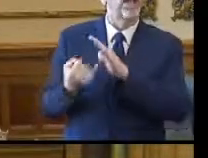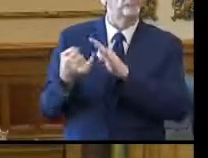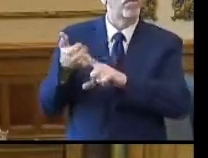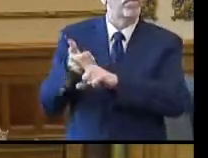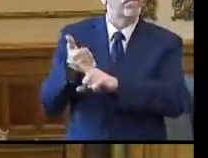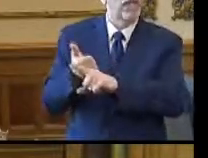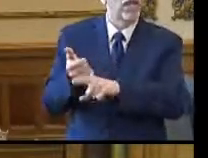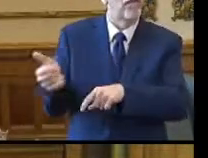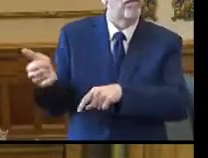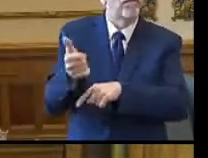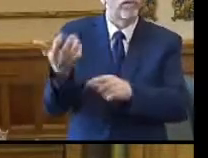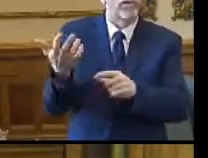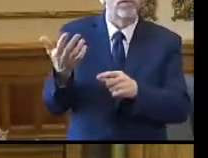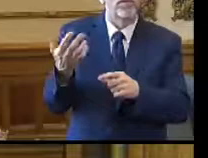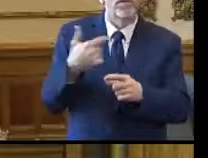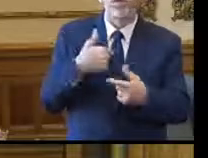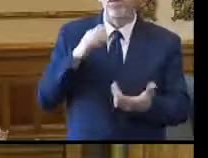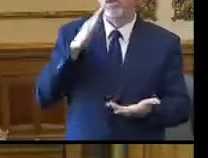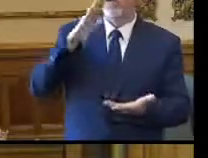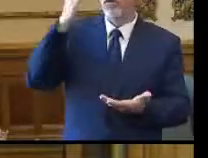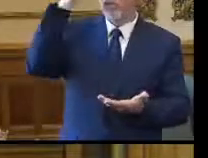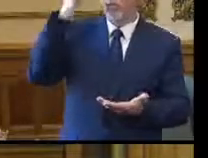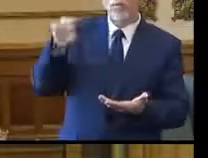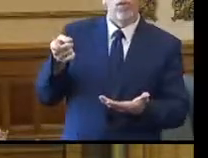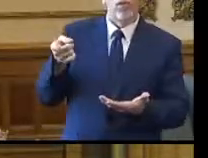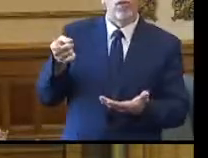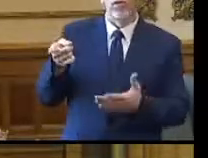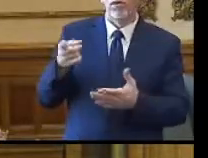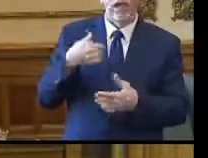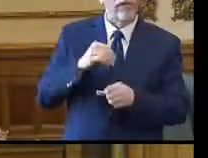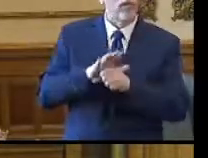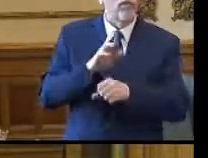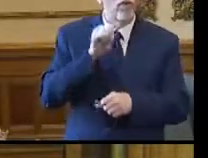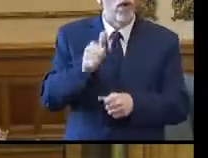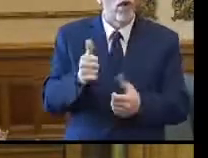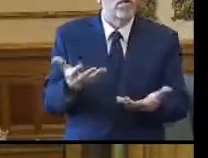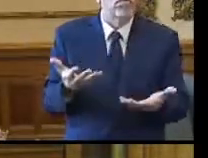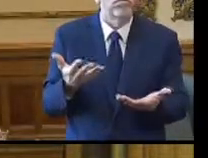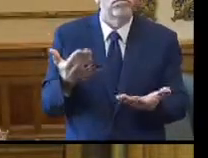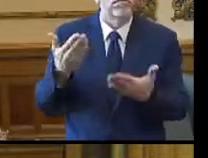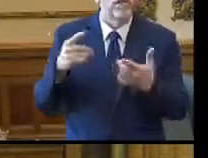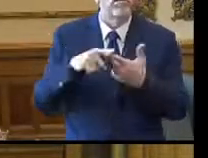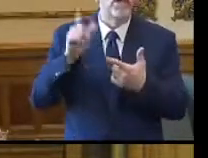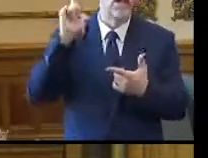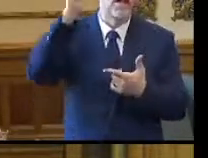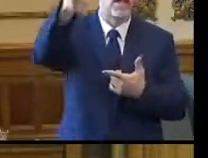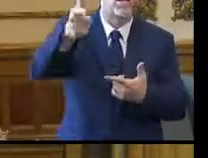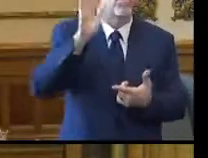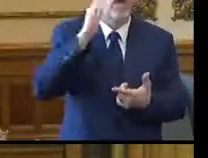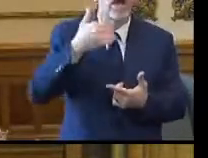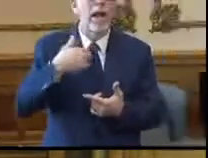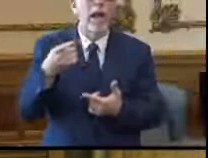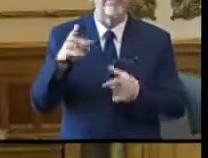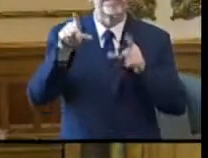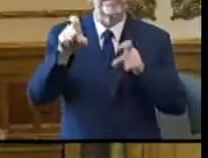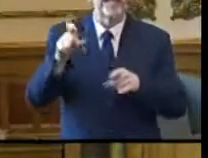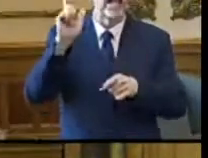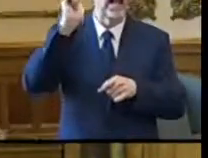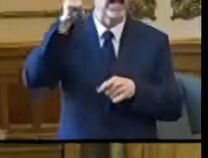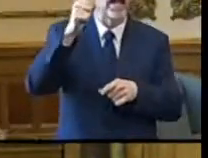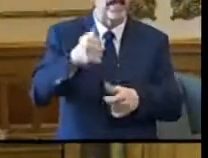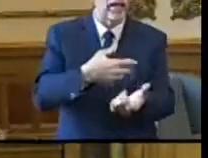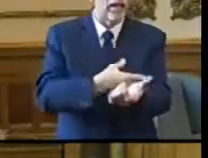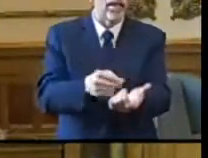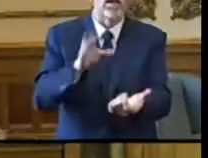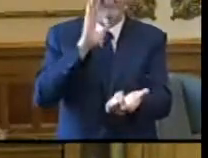isolate themselves for others, we will never know whether they were positive for COVID-19 until maybe down the line we'll have a serum test that we can do of their blood